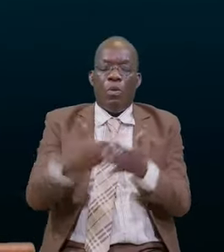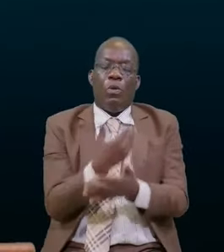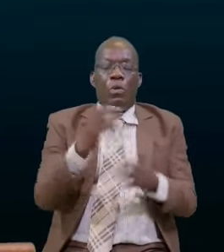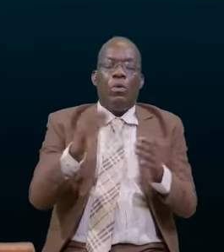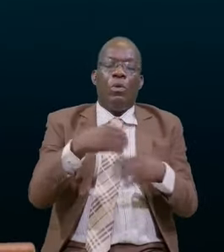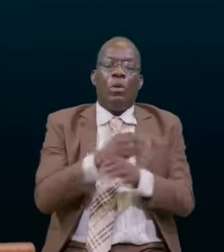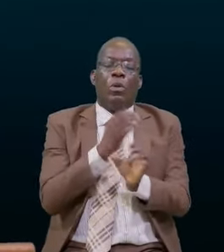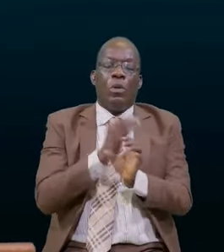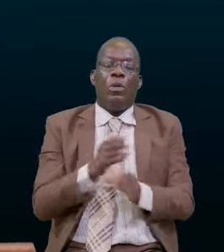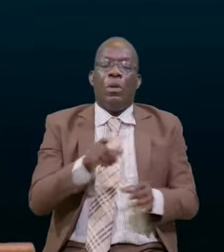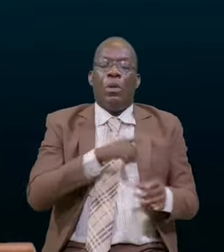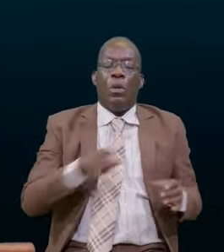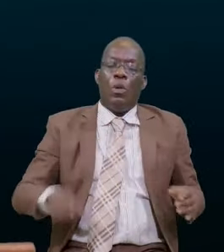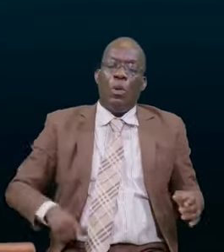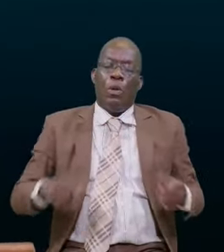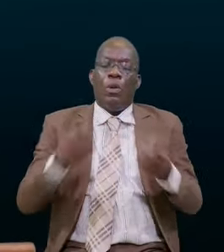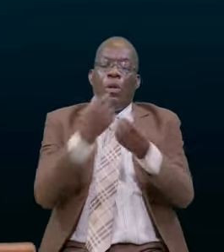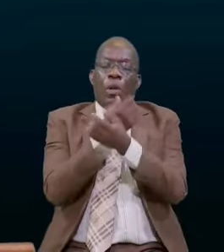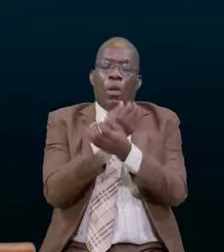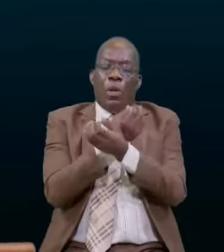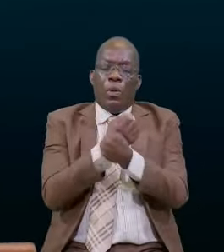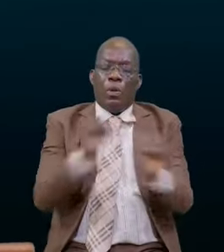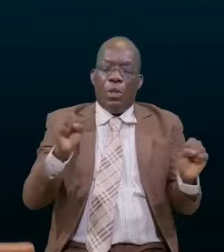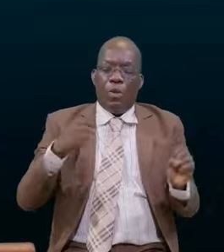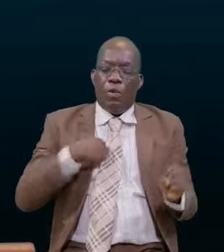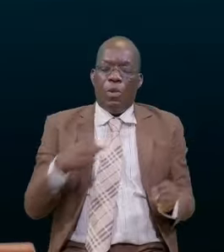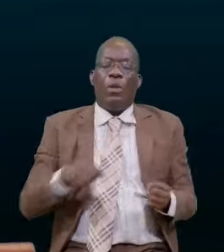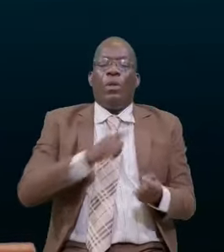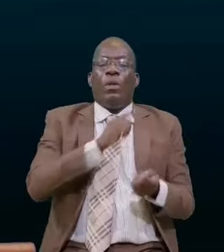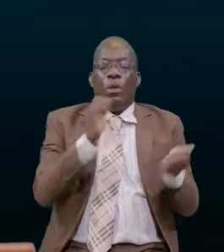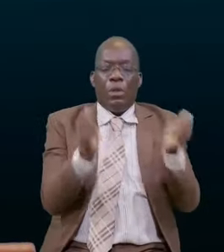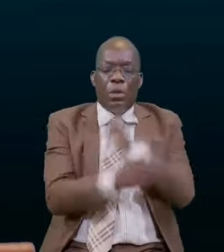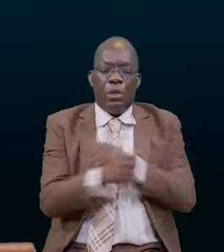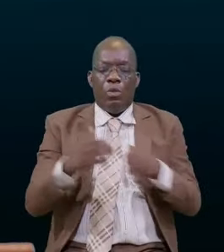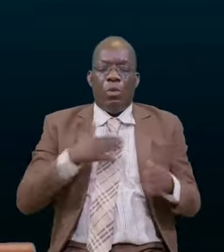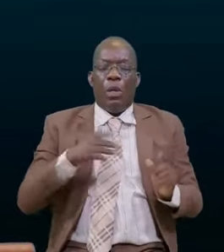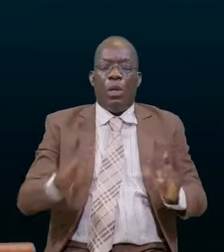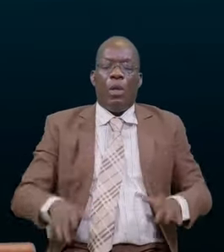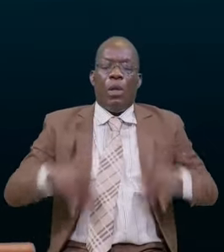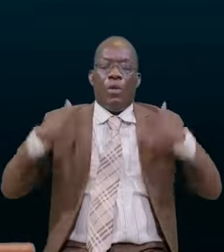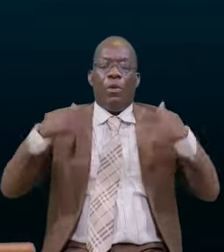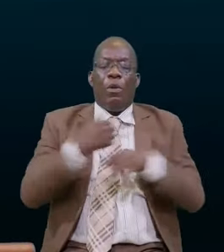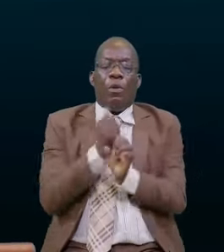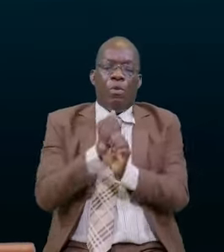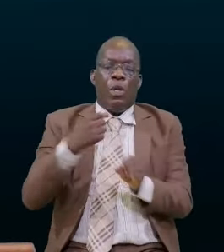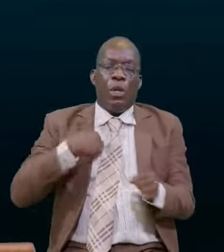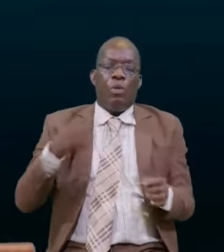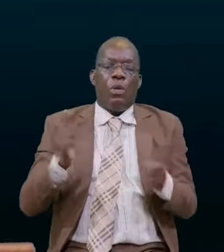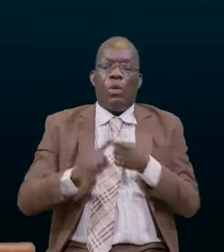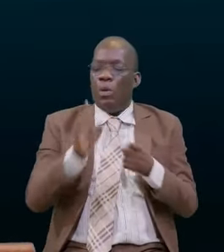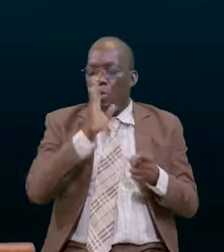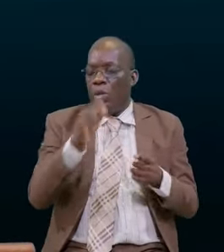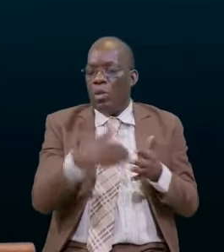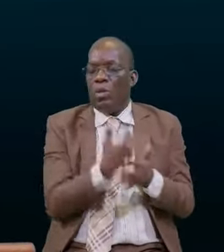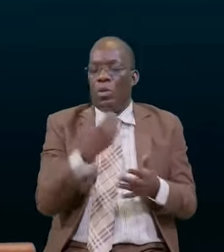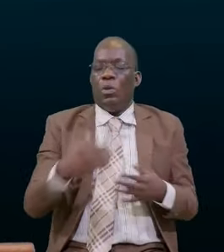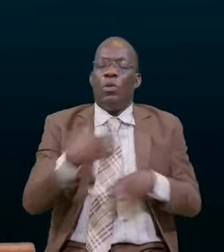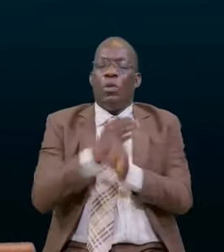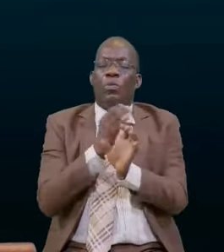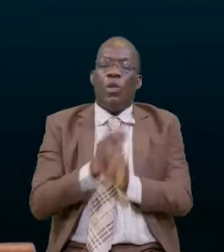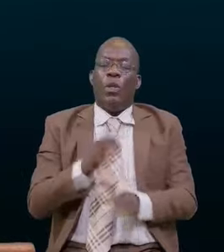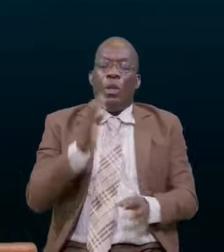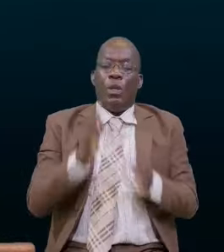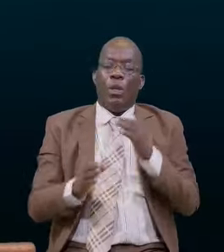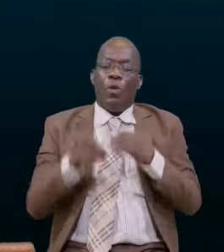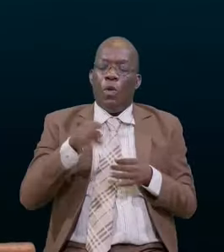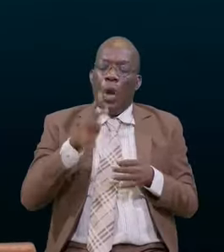transform my life change my life make me to become a new creature and if you are a Christian you are just up and down you are never stable